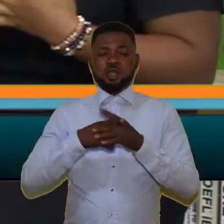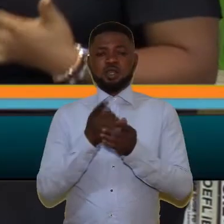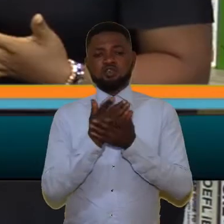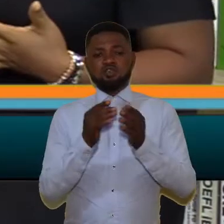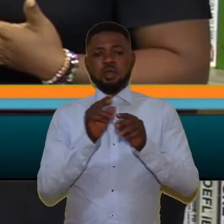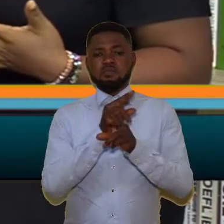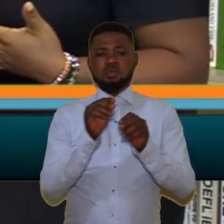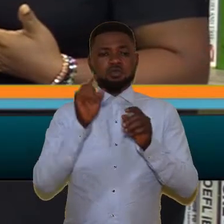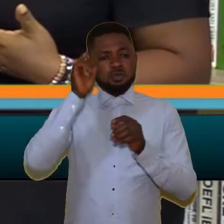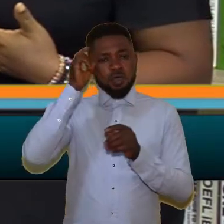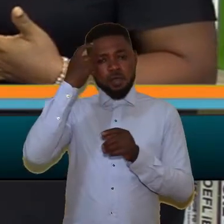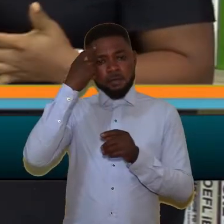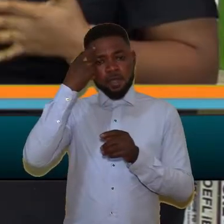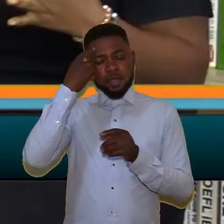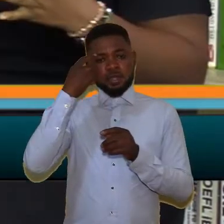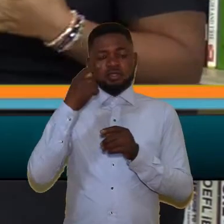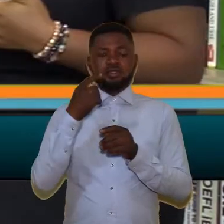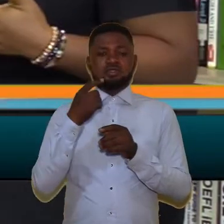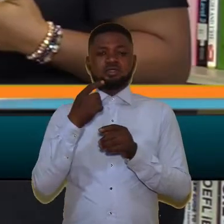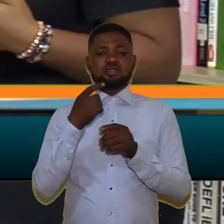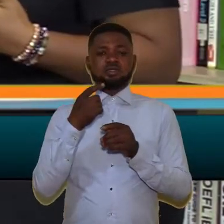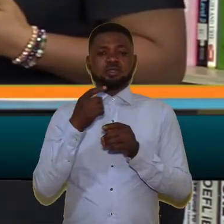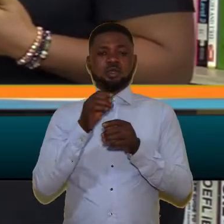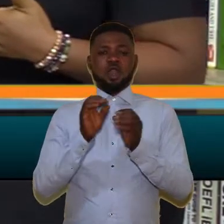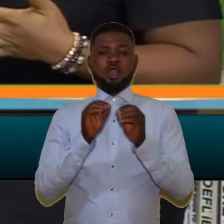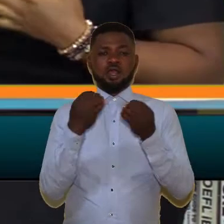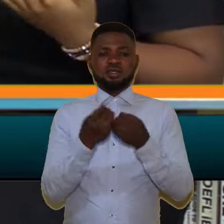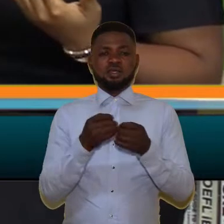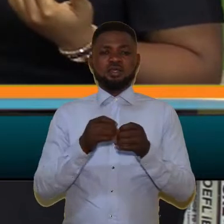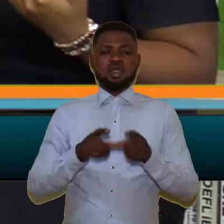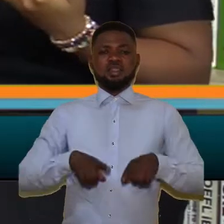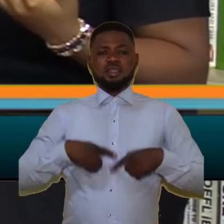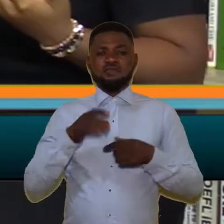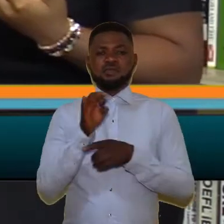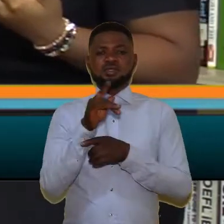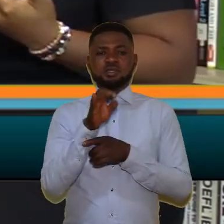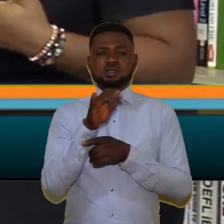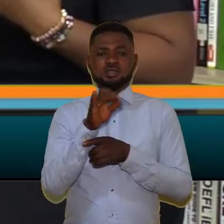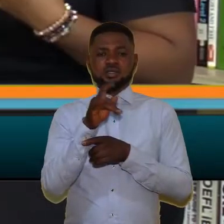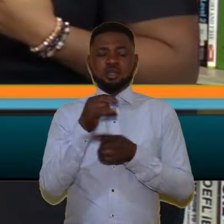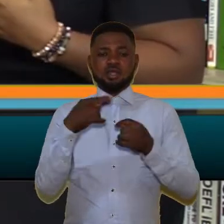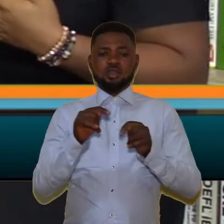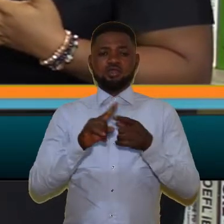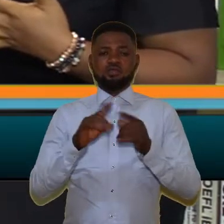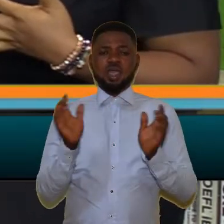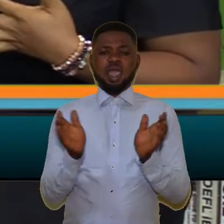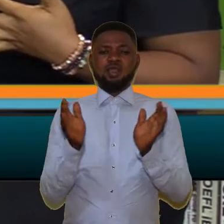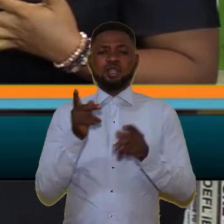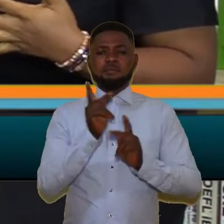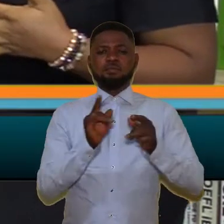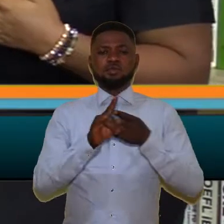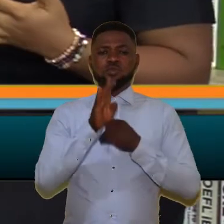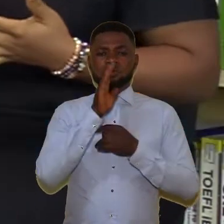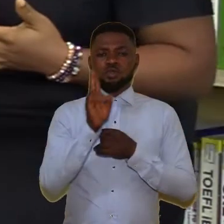non-governmental organization, which we call Living Ethica. Basically, what we do there is try to encourage people